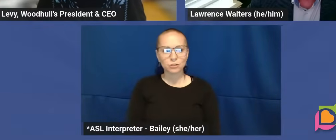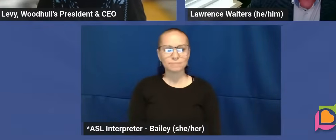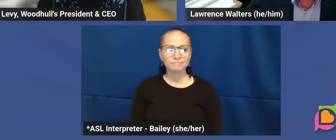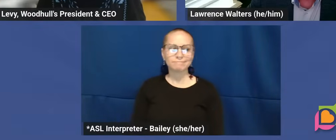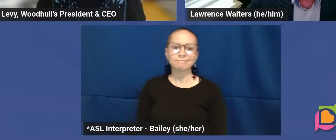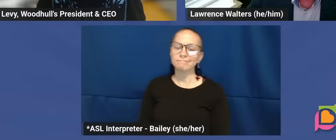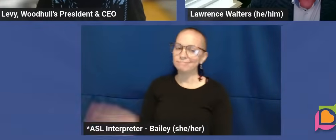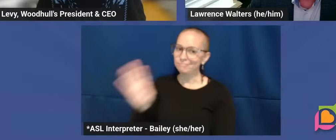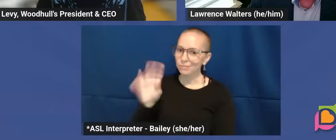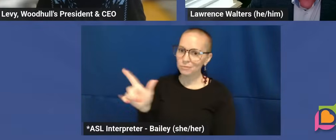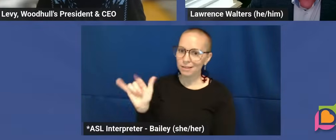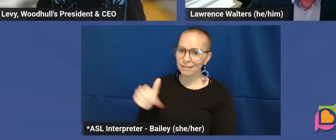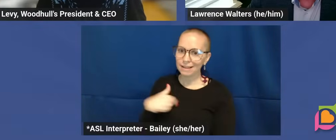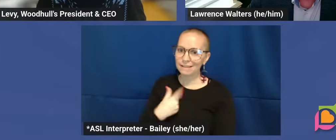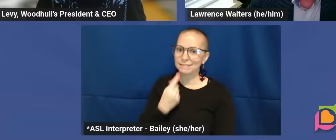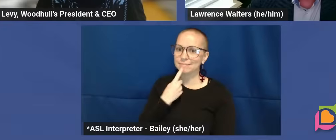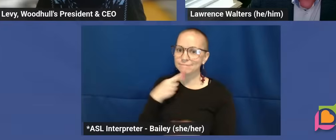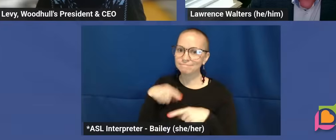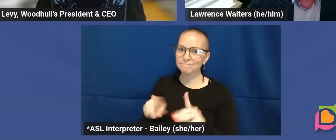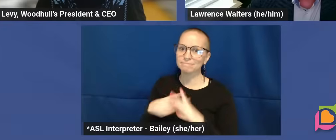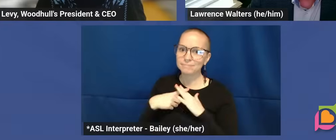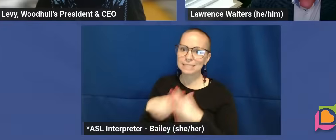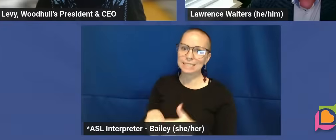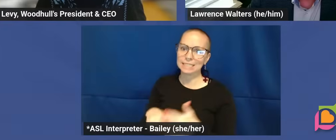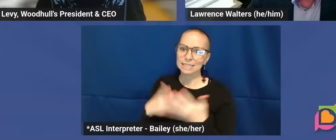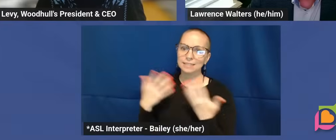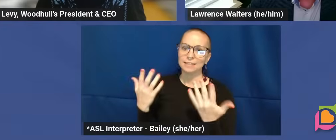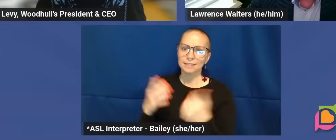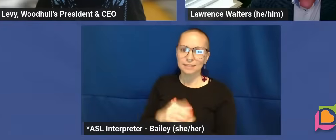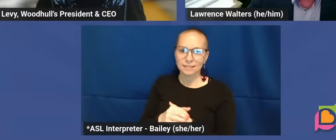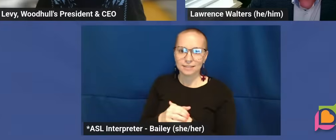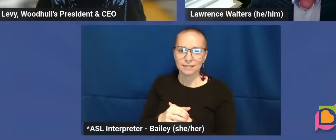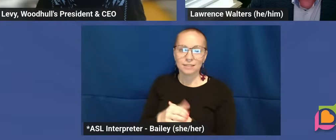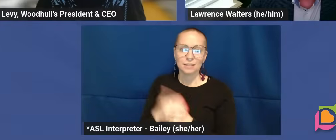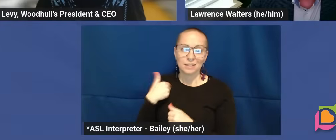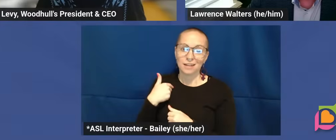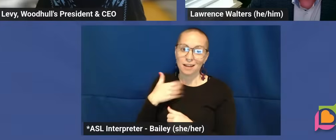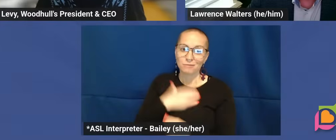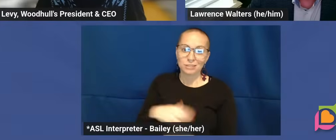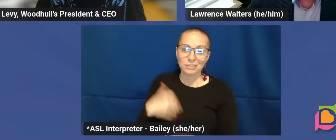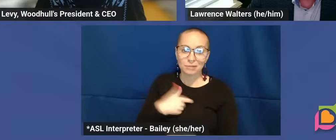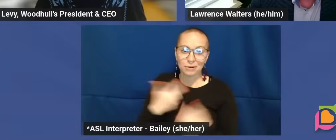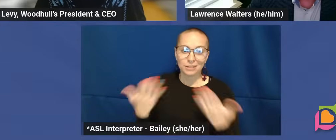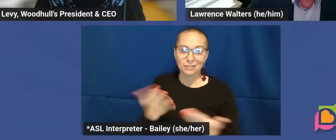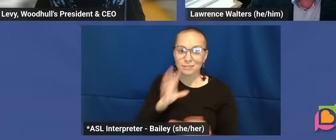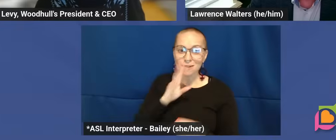Well, as I said at the beginning, I wish we were here to talk about something pleasant.